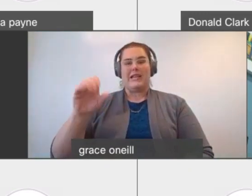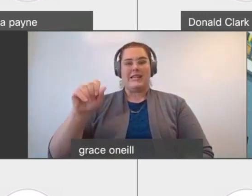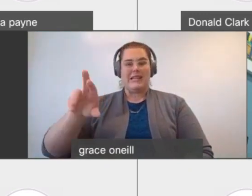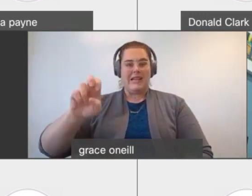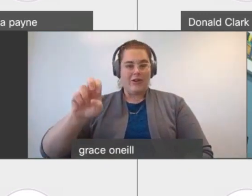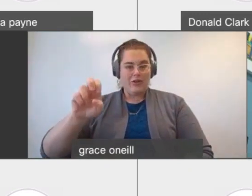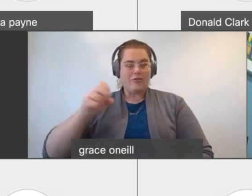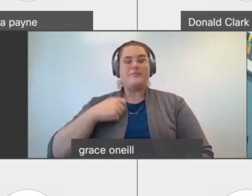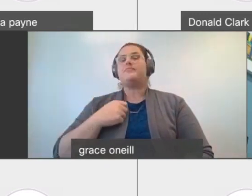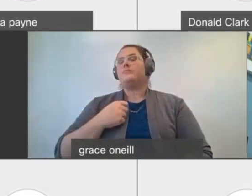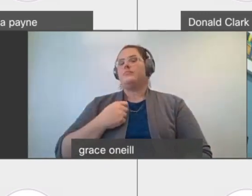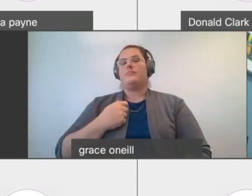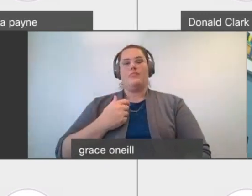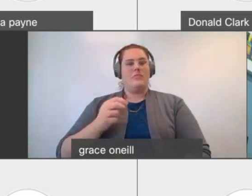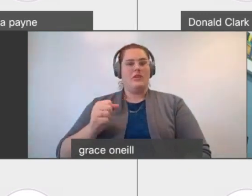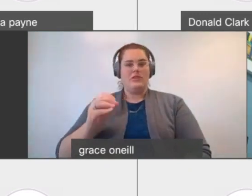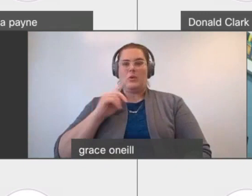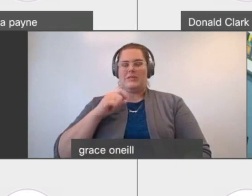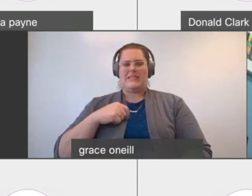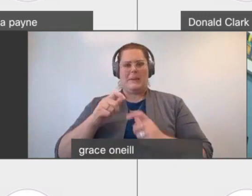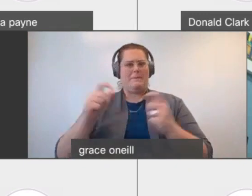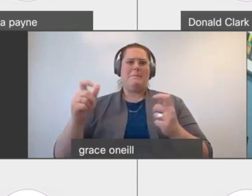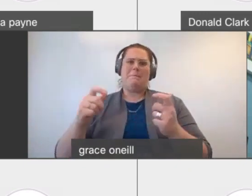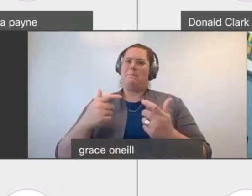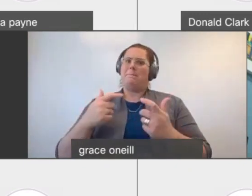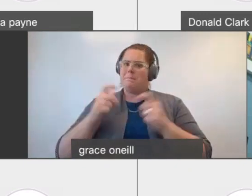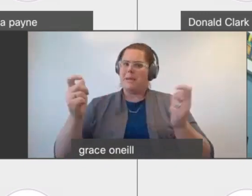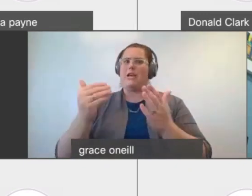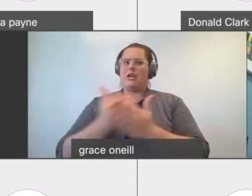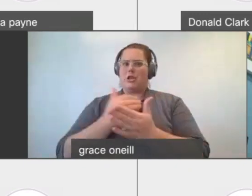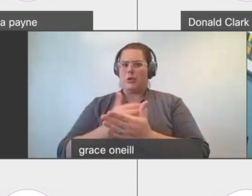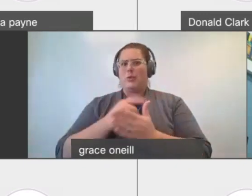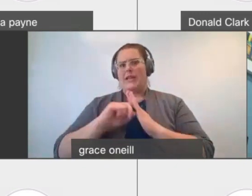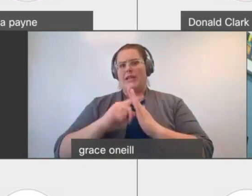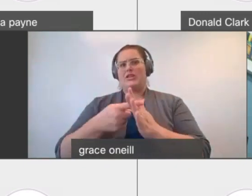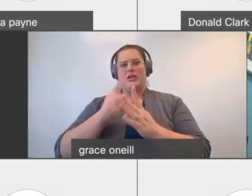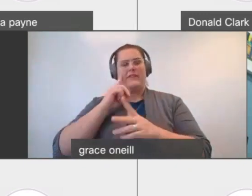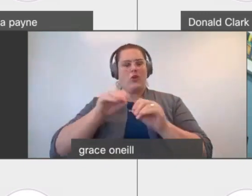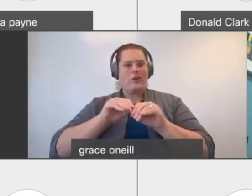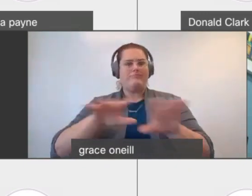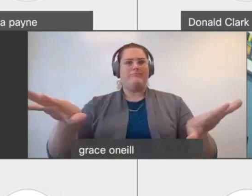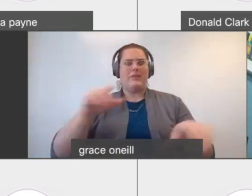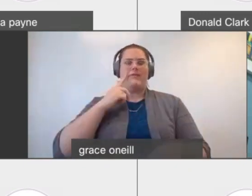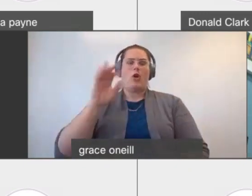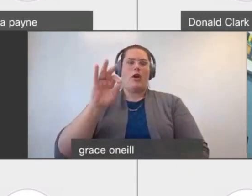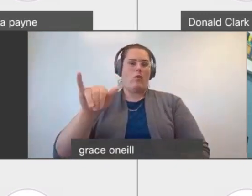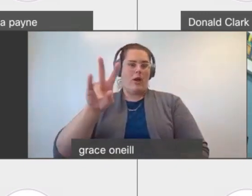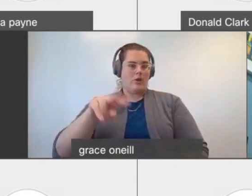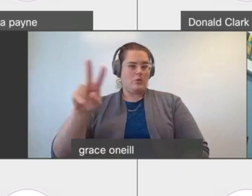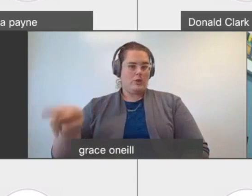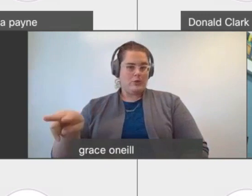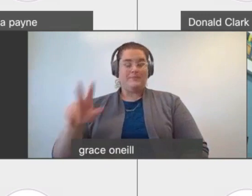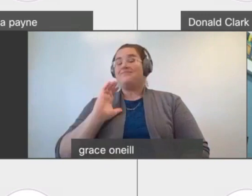very big initiative for DDS as far as rollout for FY22, where our goal is to